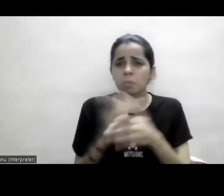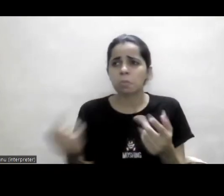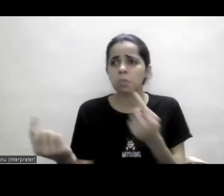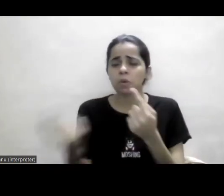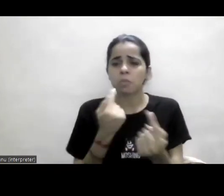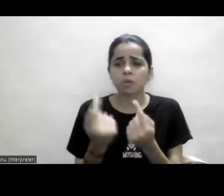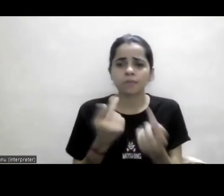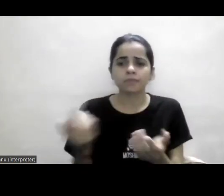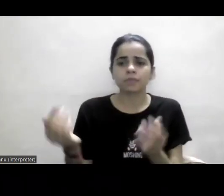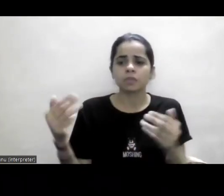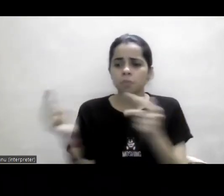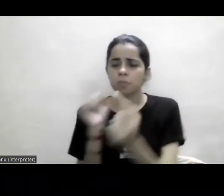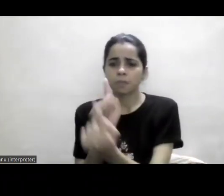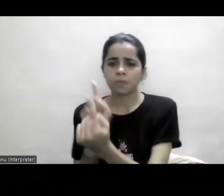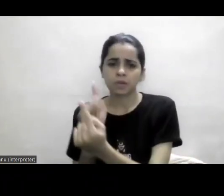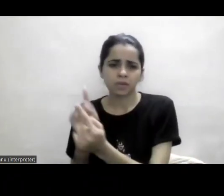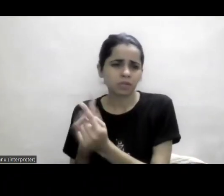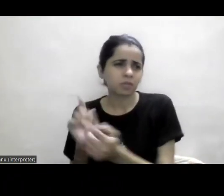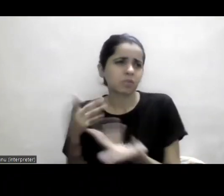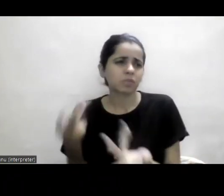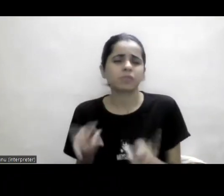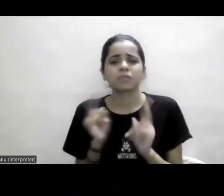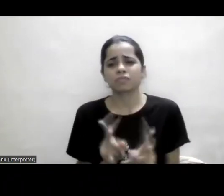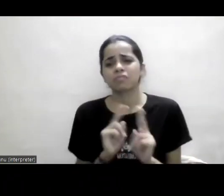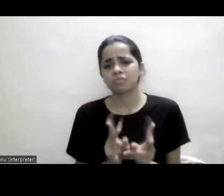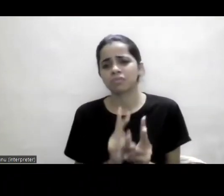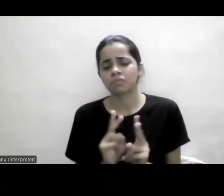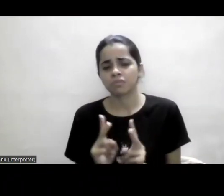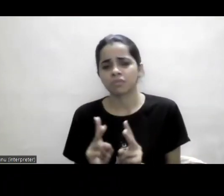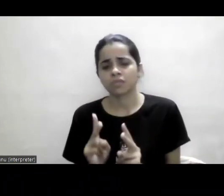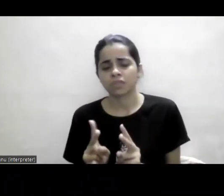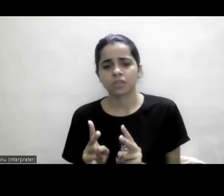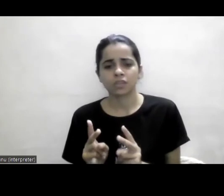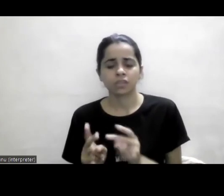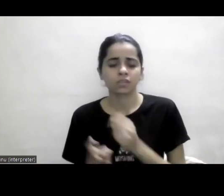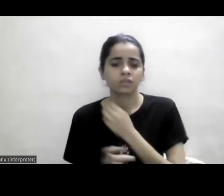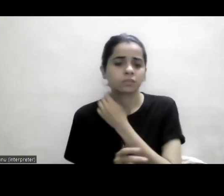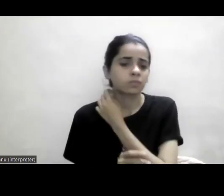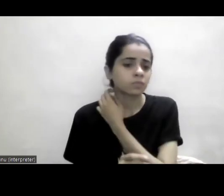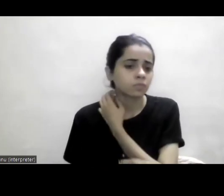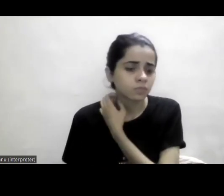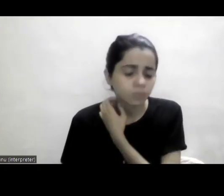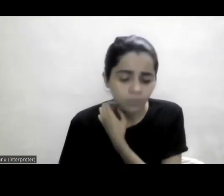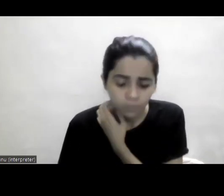although it eventually passed away. But yes, that was very intense at that point of time.